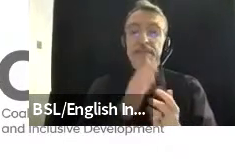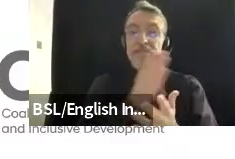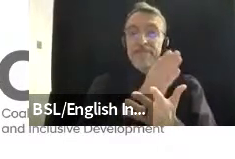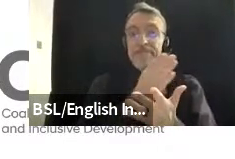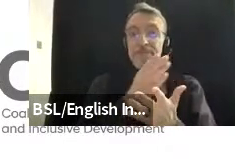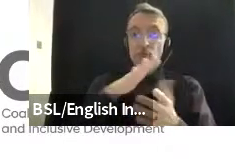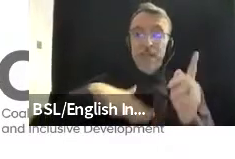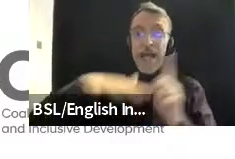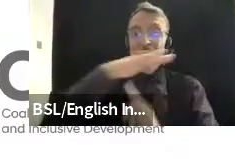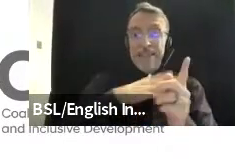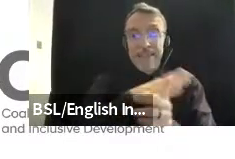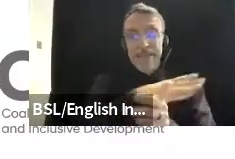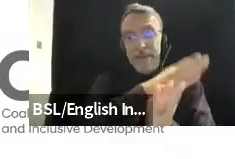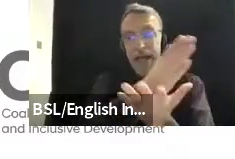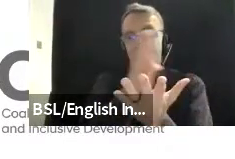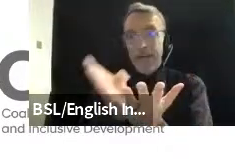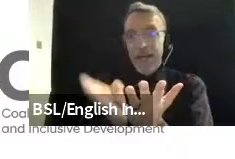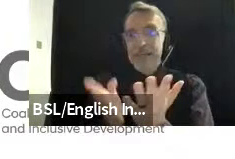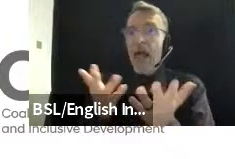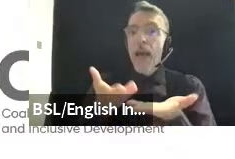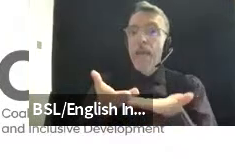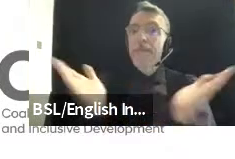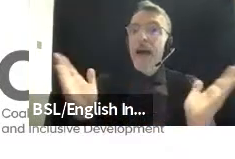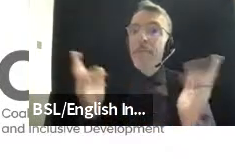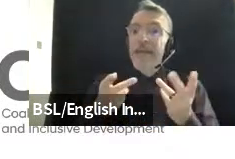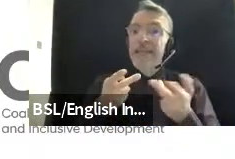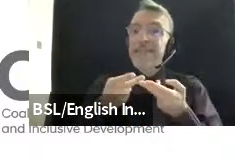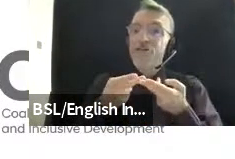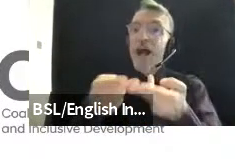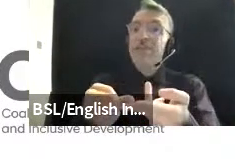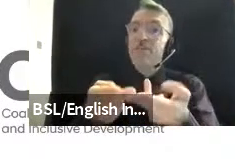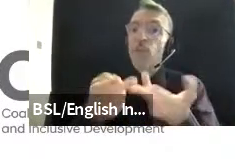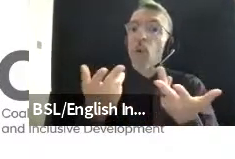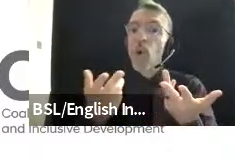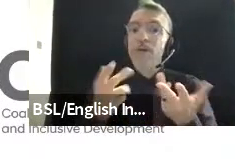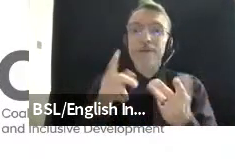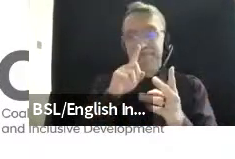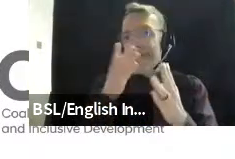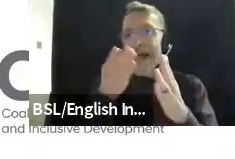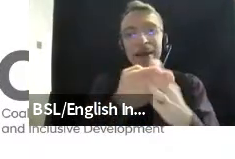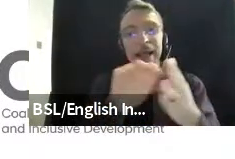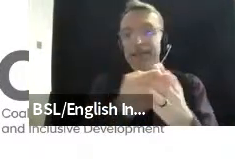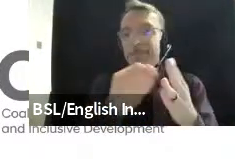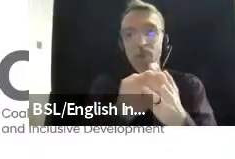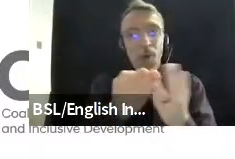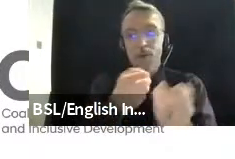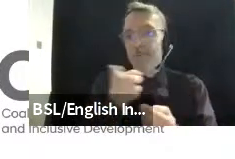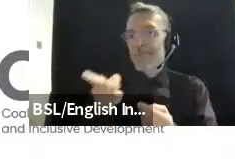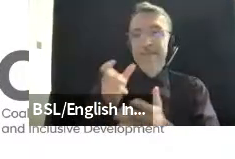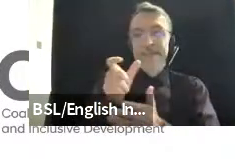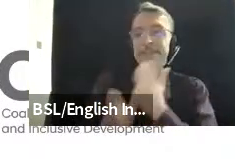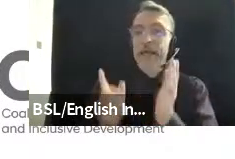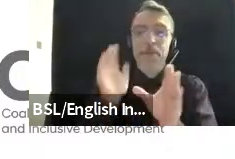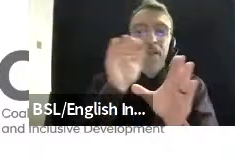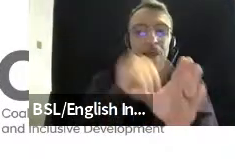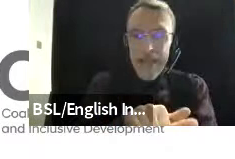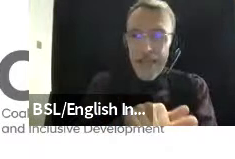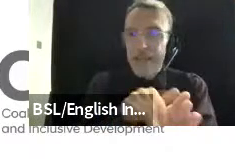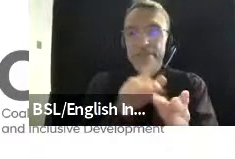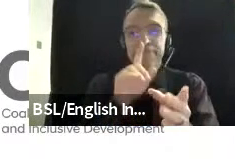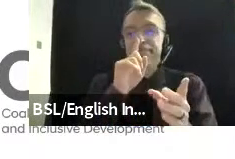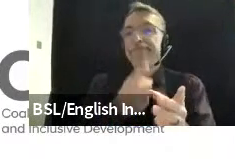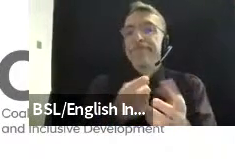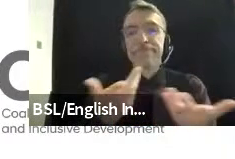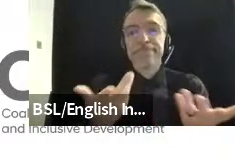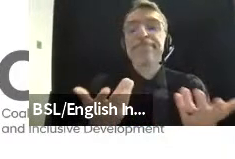So even moving around public transport, it's quite often inaccessible. So people with disabilities found it hard to use,